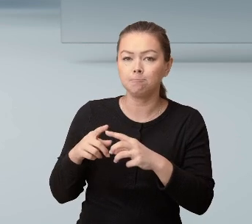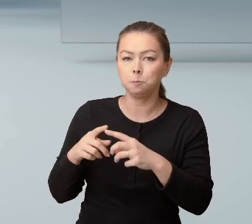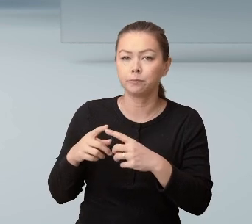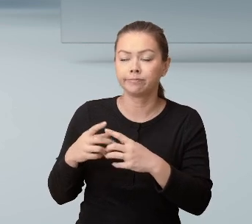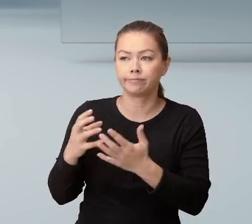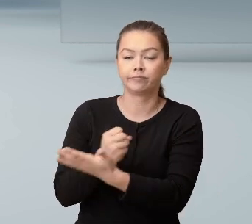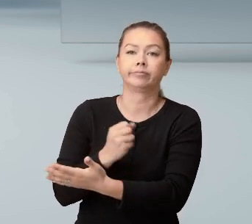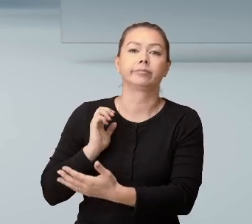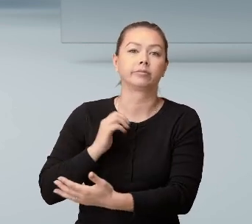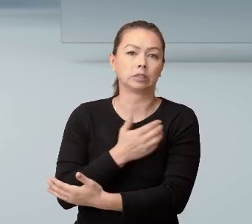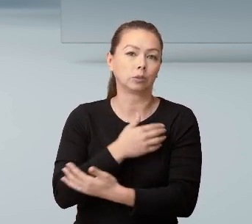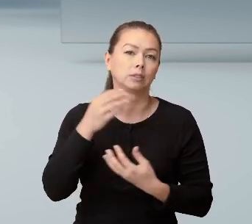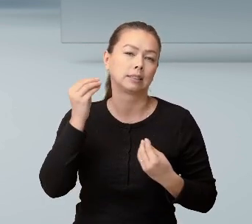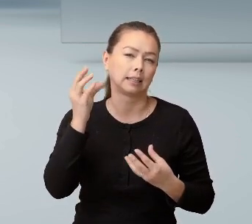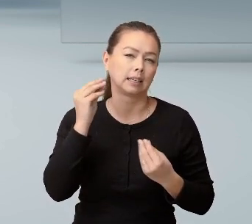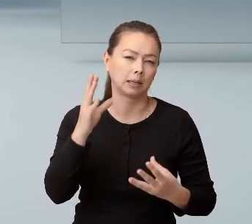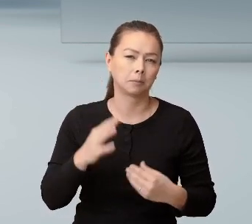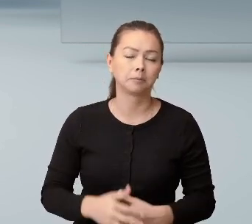are within our fingertips.